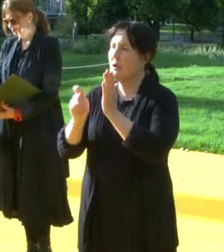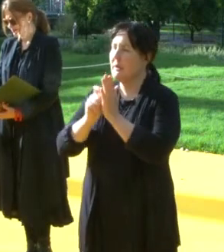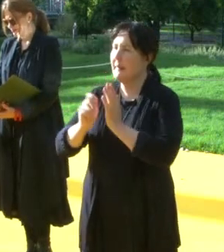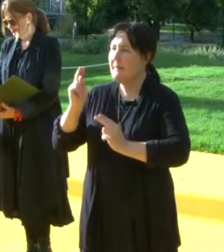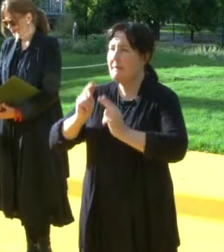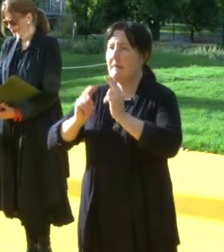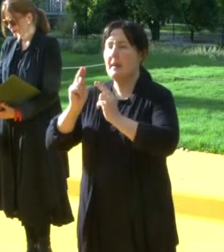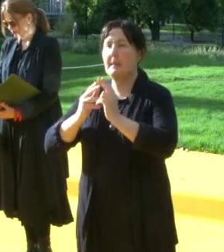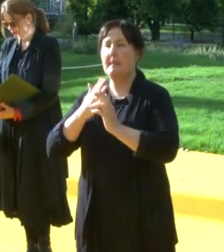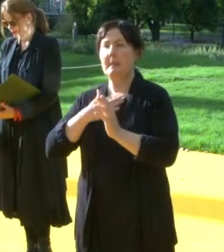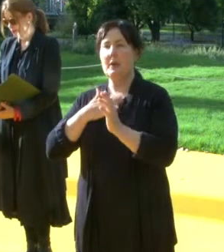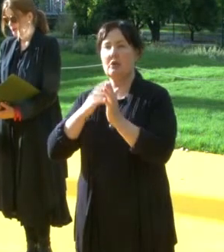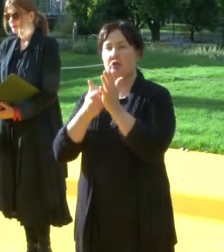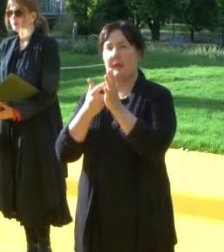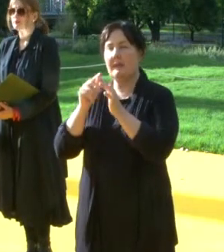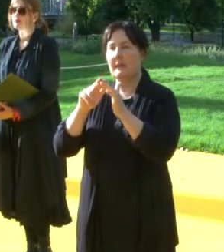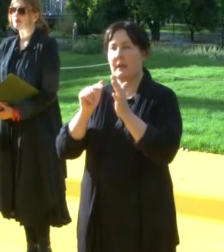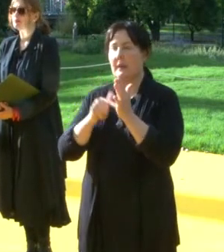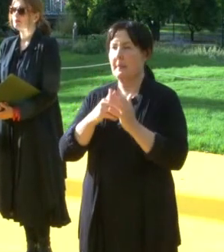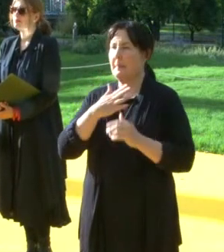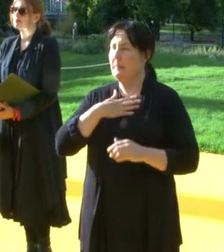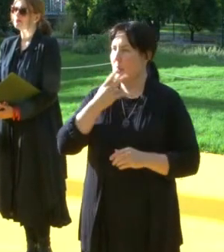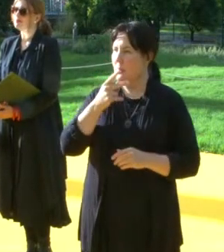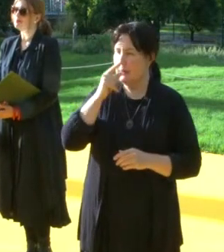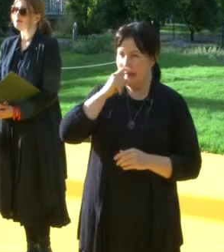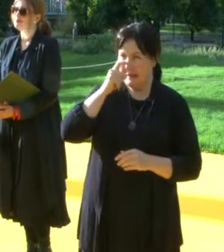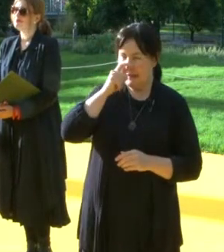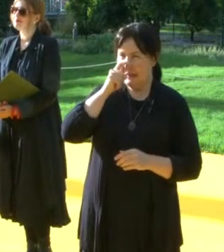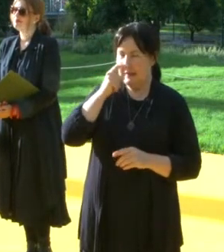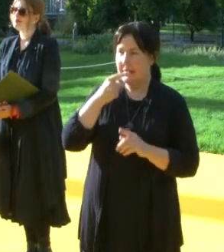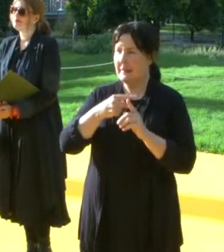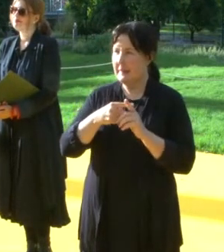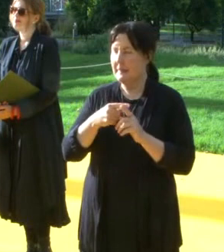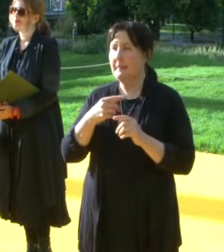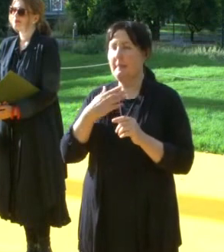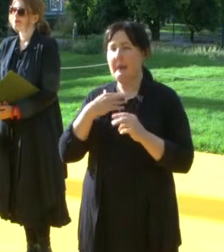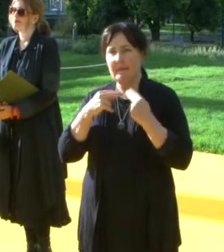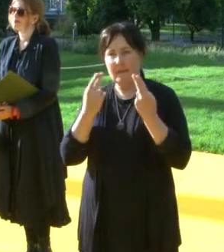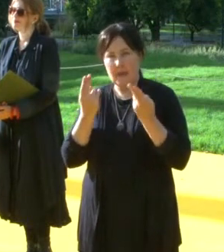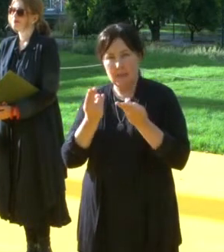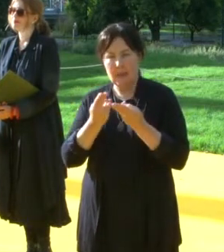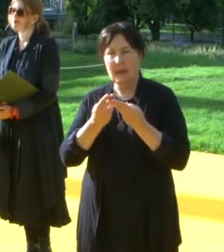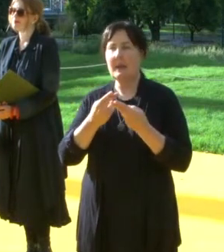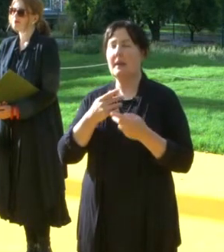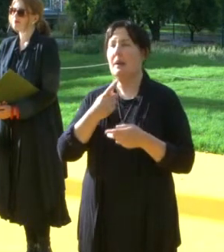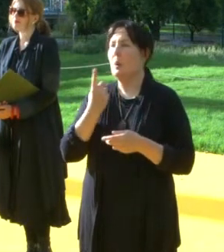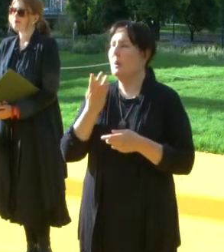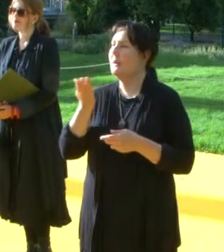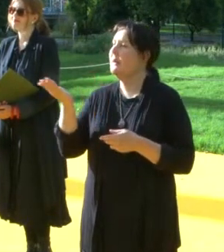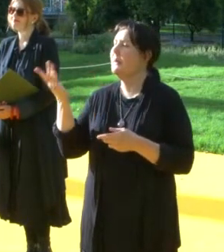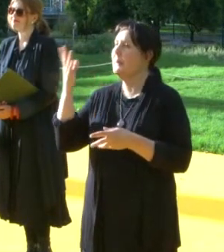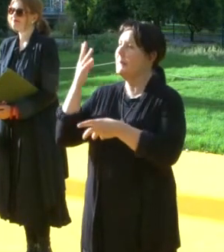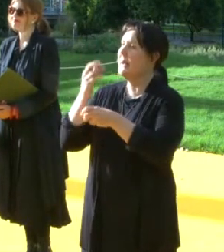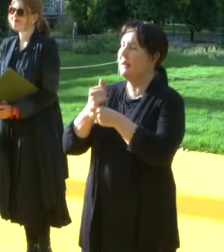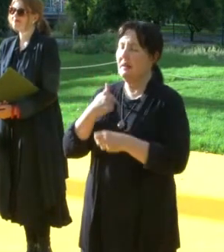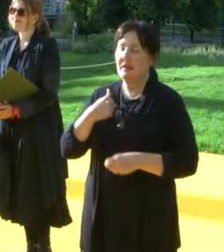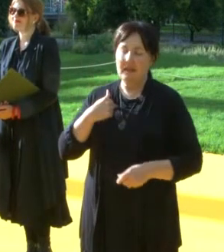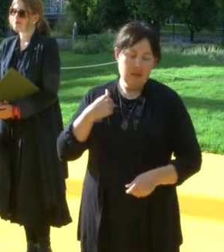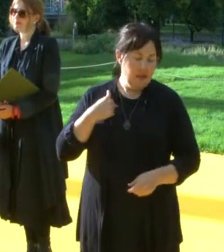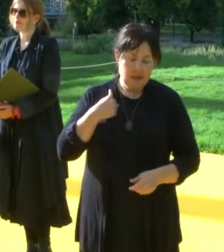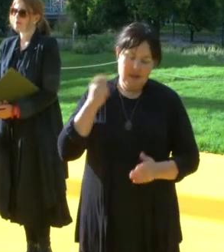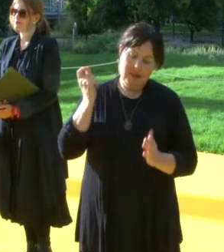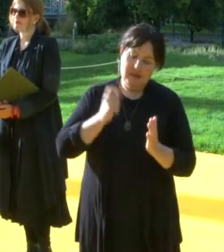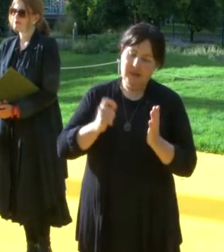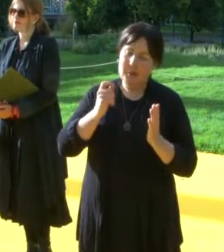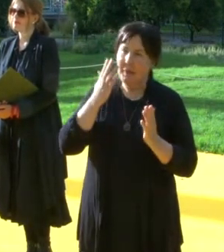my sisters, Noor and Isla, and my friends who all believed in this book from the moment I declared in a fit of frustration that I would write it as soon as I